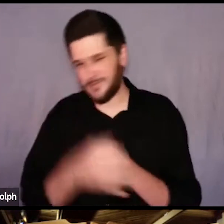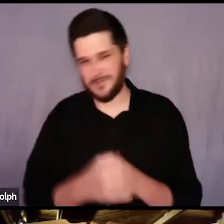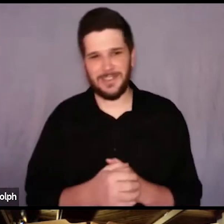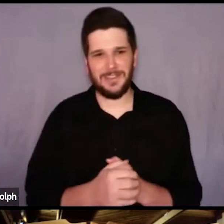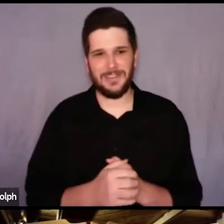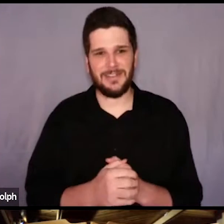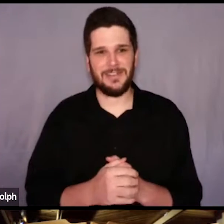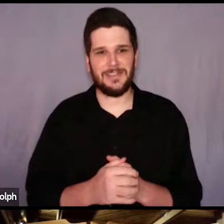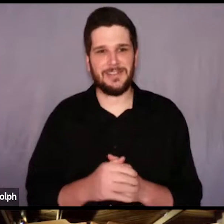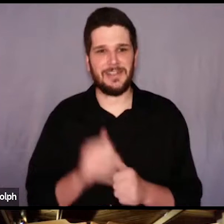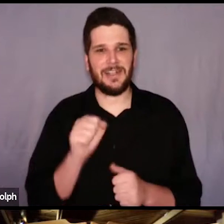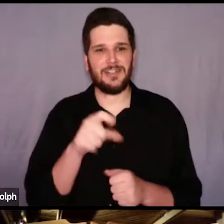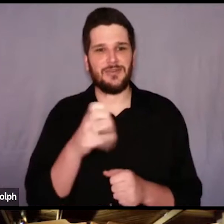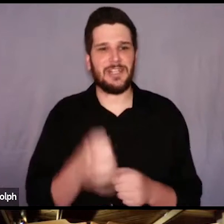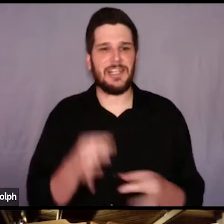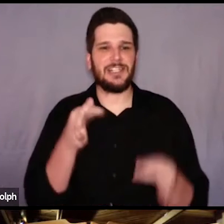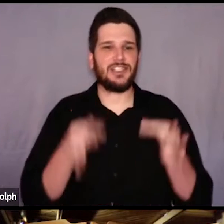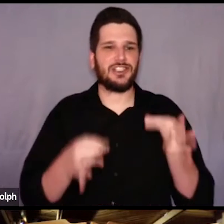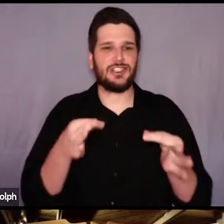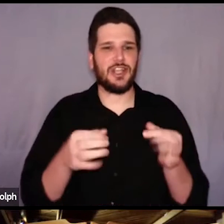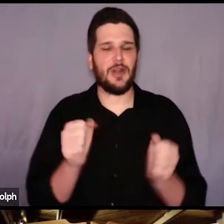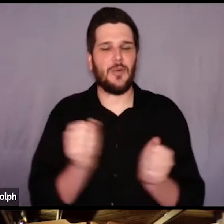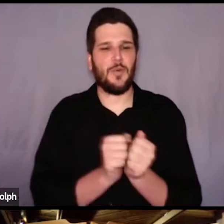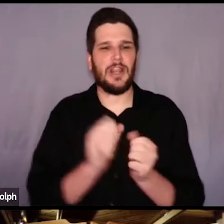as you get judged with numbers.